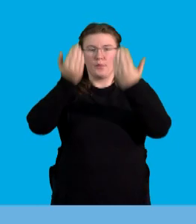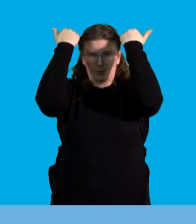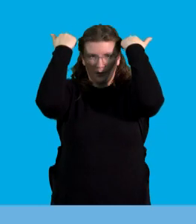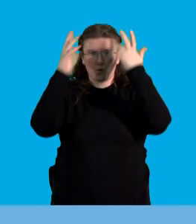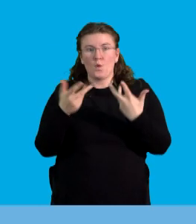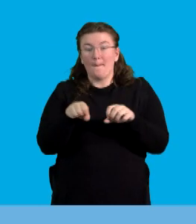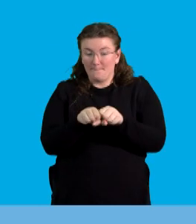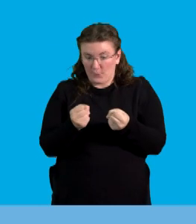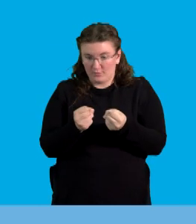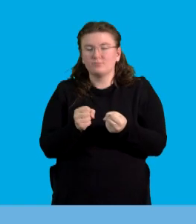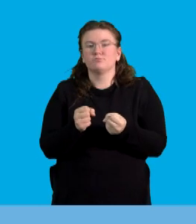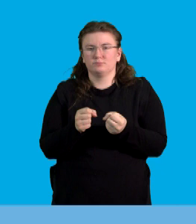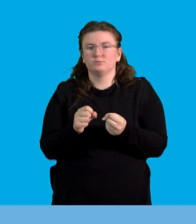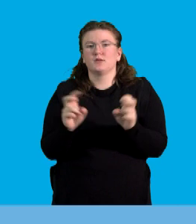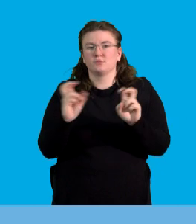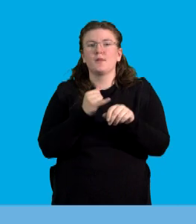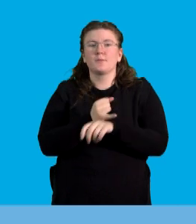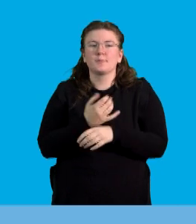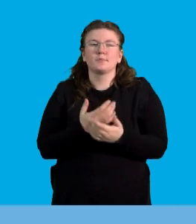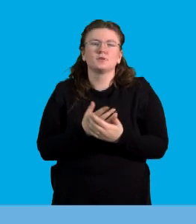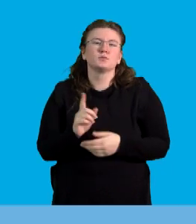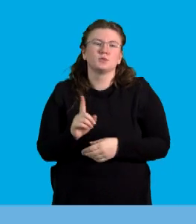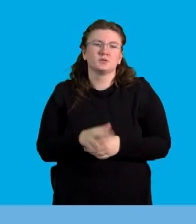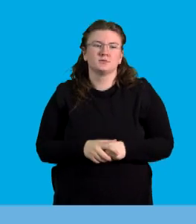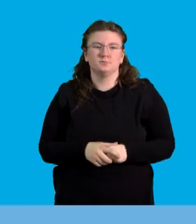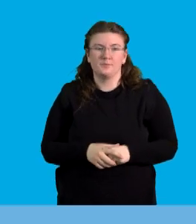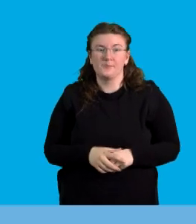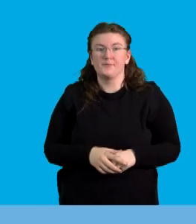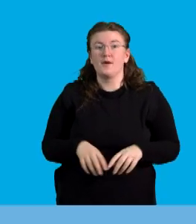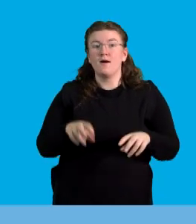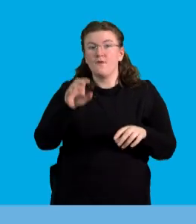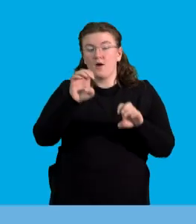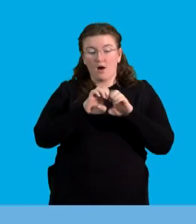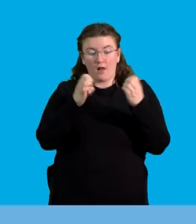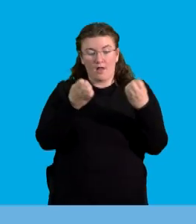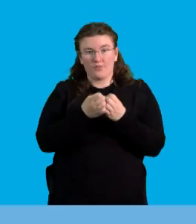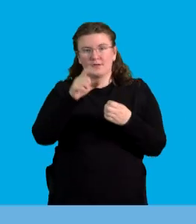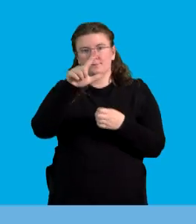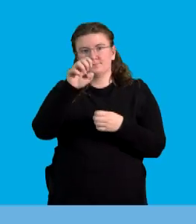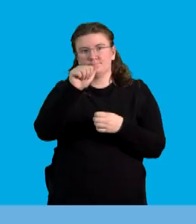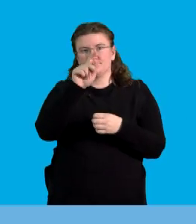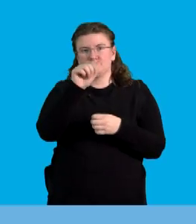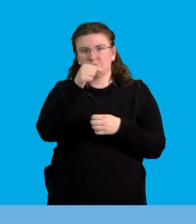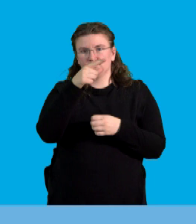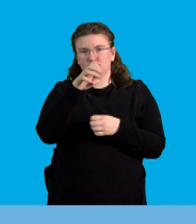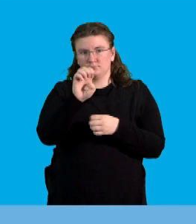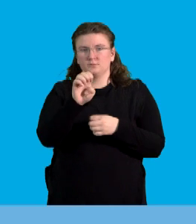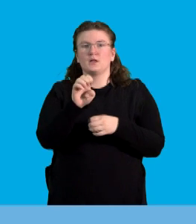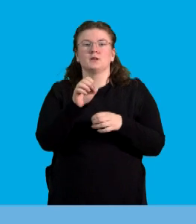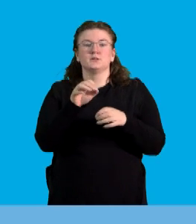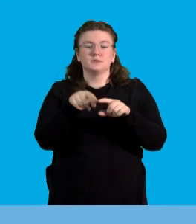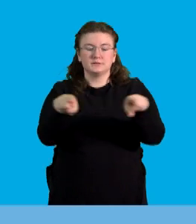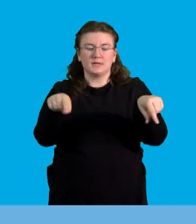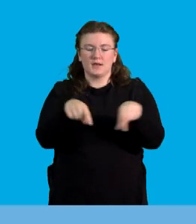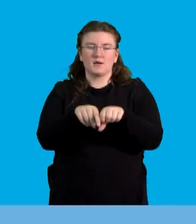Now, remember, this particular earth leakage circuit breaker, its function, it